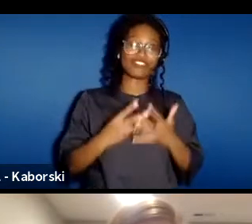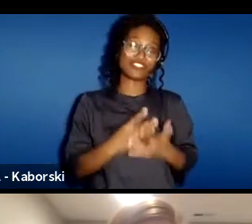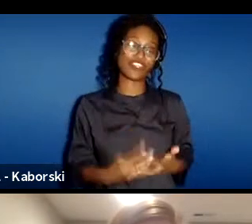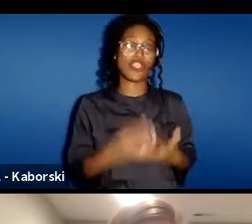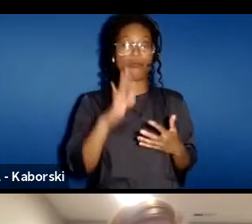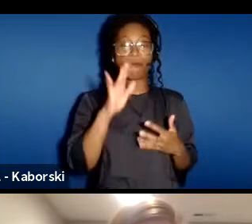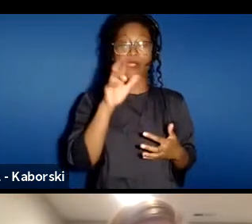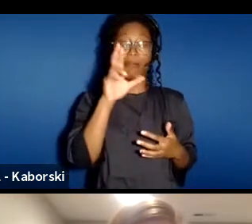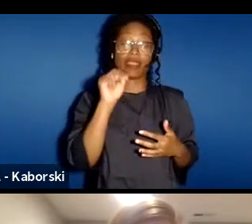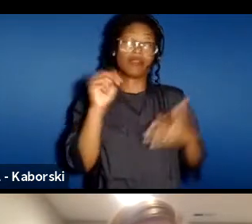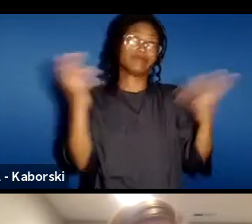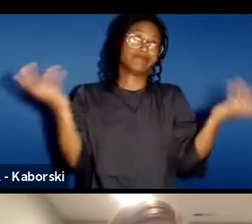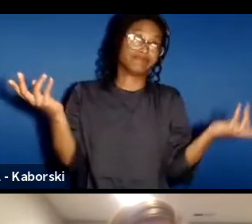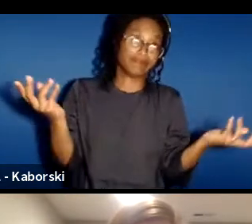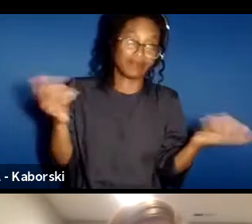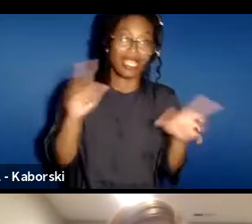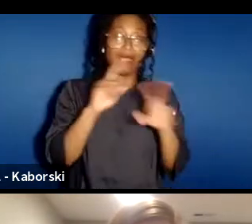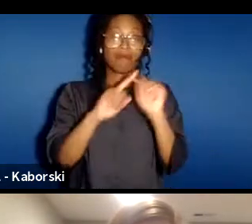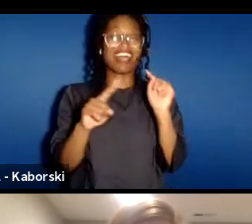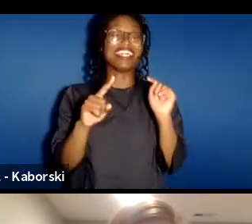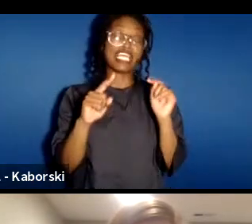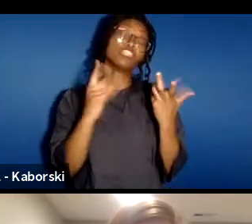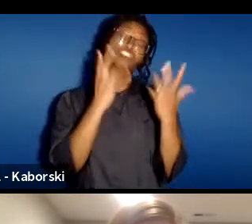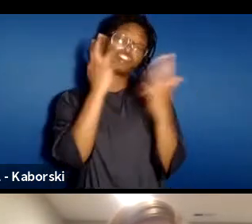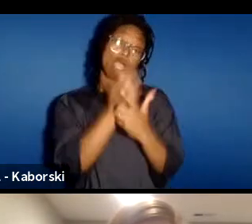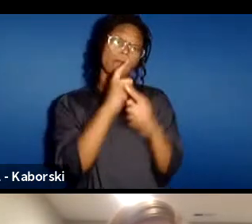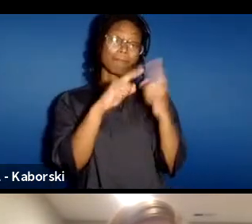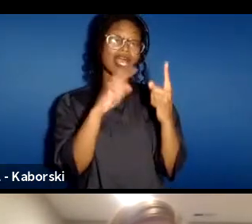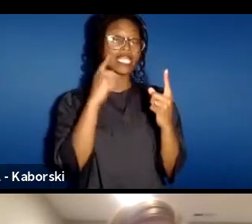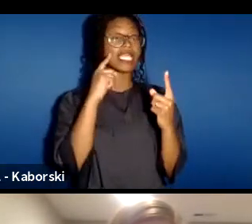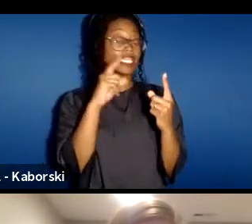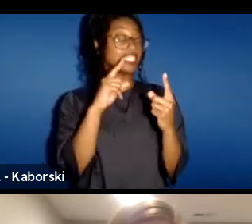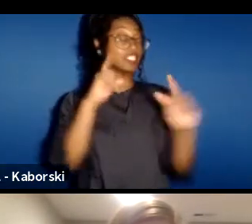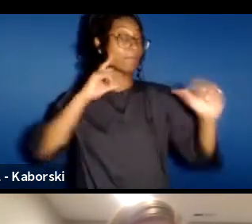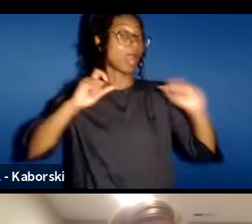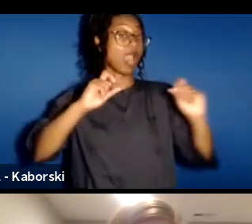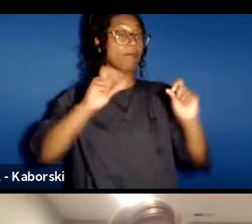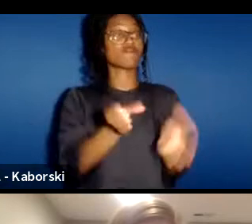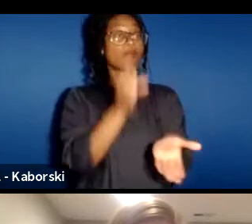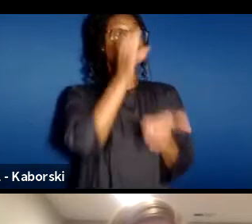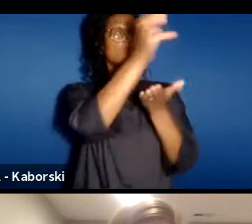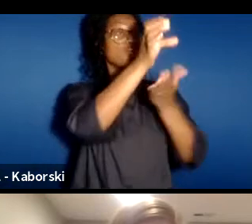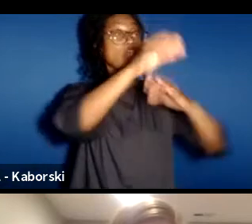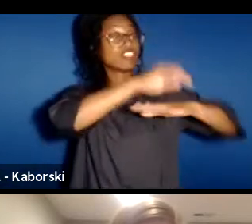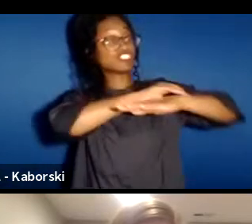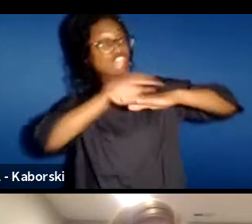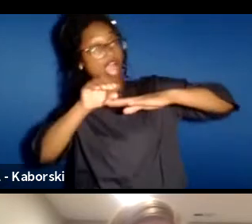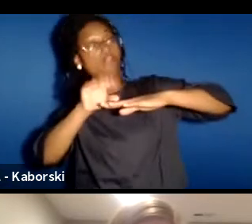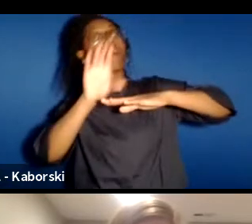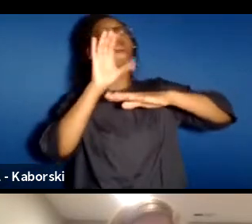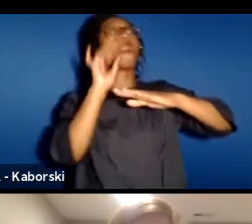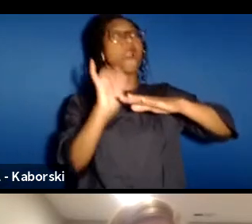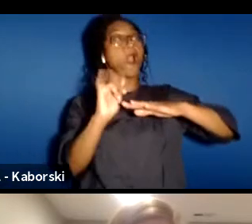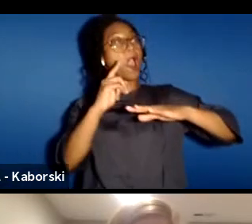said, despite being dark, it really does pop out on a shelf and look very